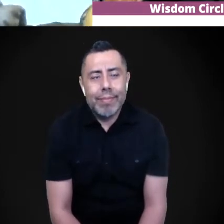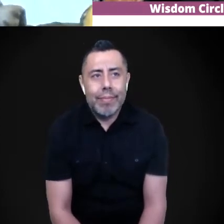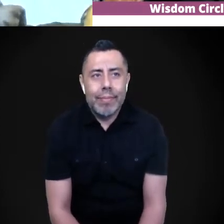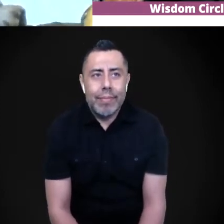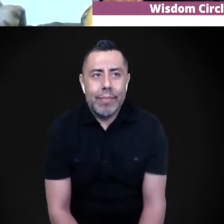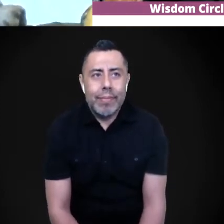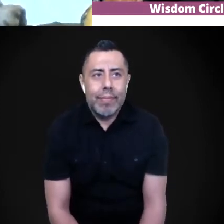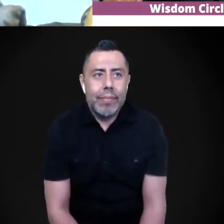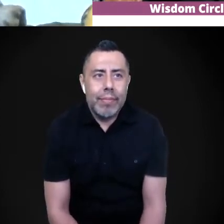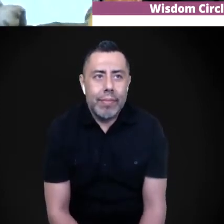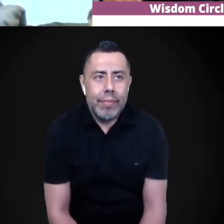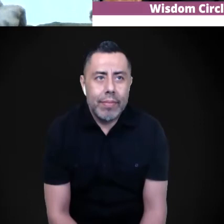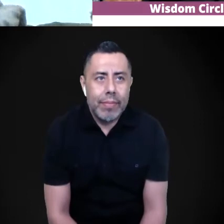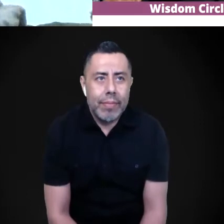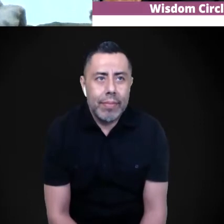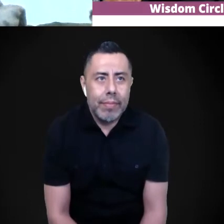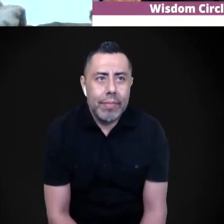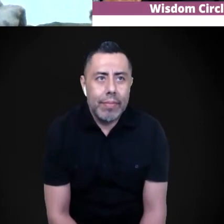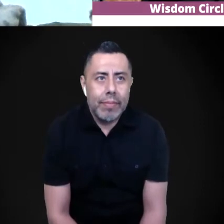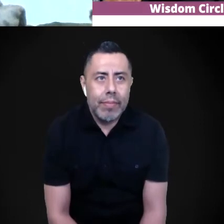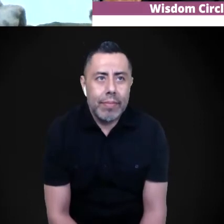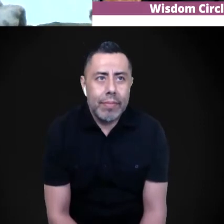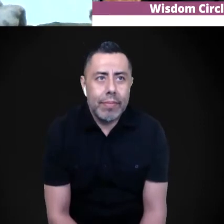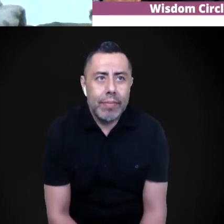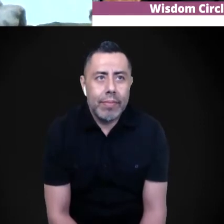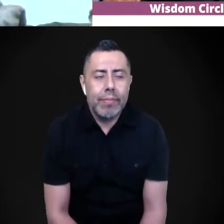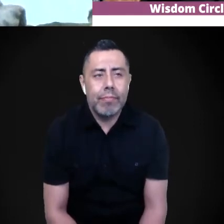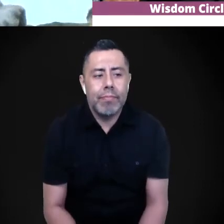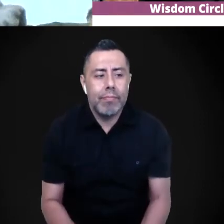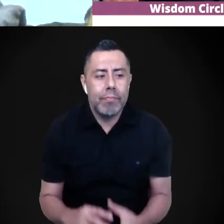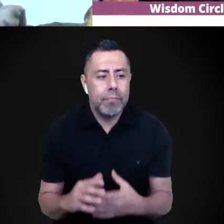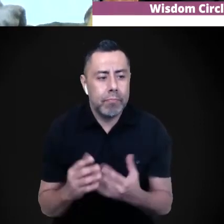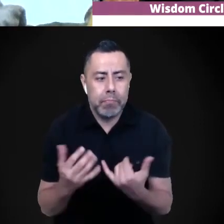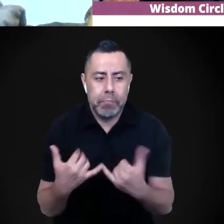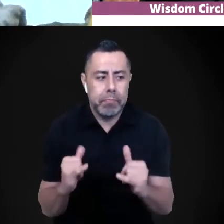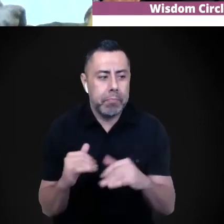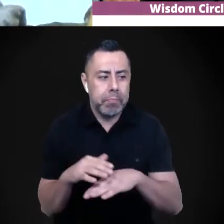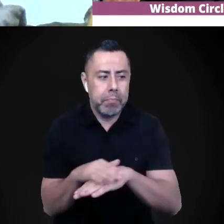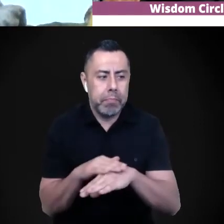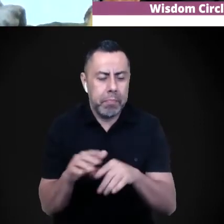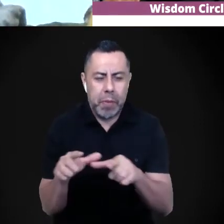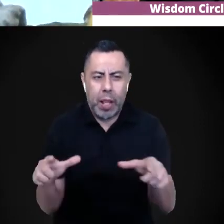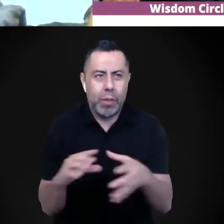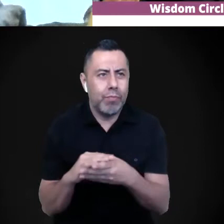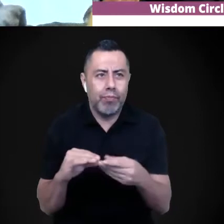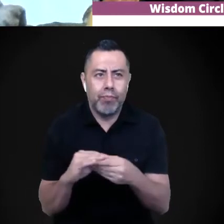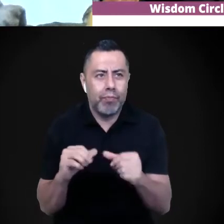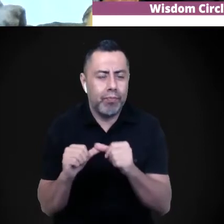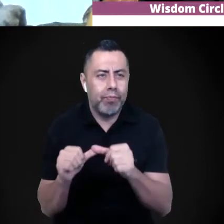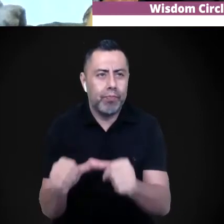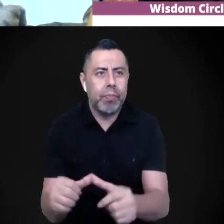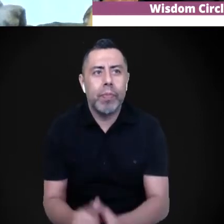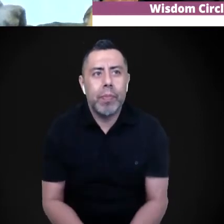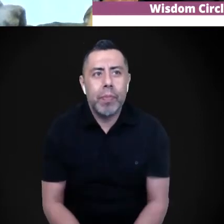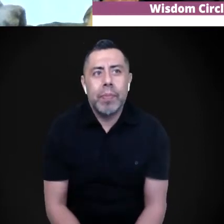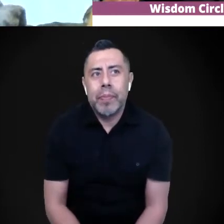yagi e en le ta chashbet ho da ko a de il a de ni ya A good